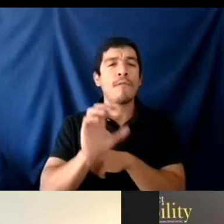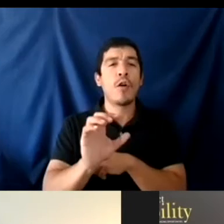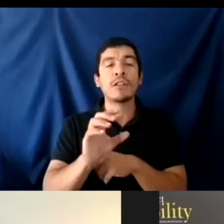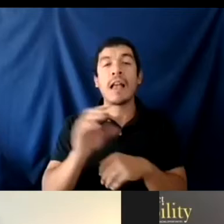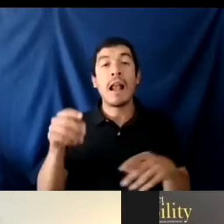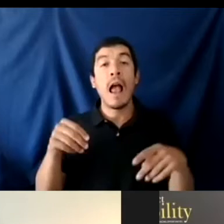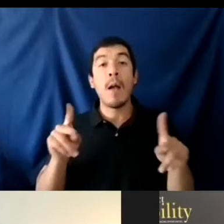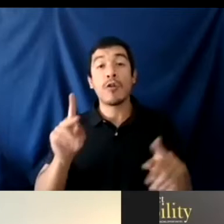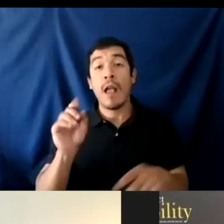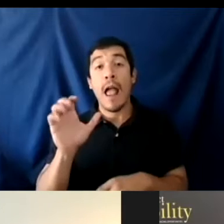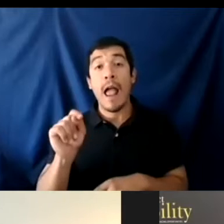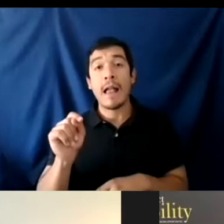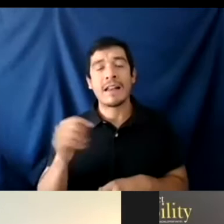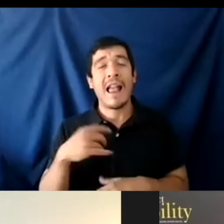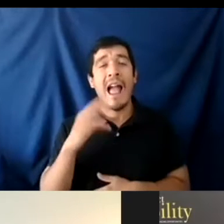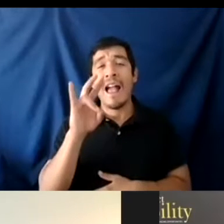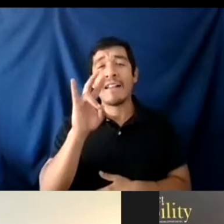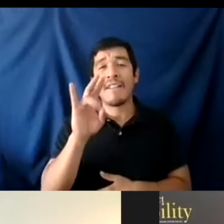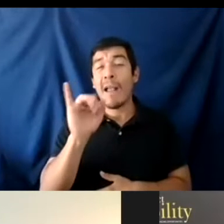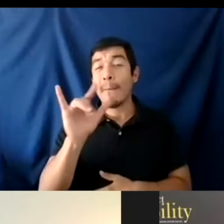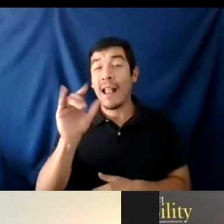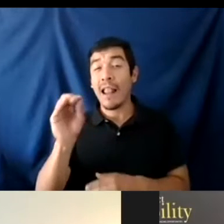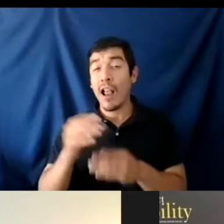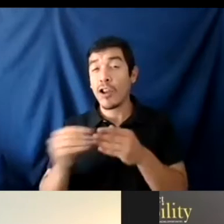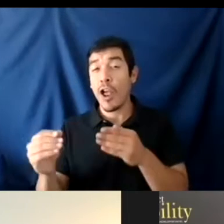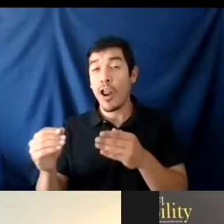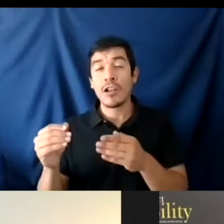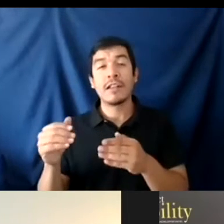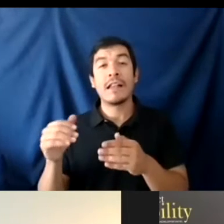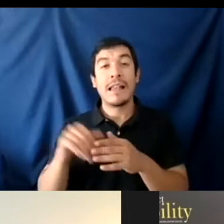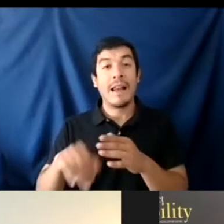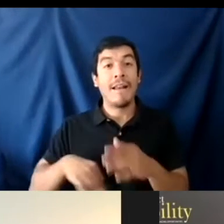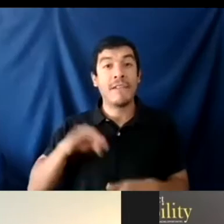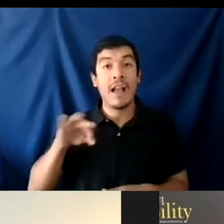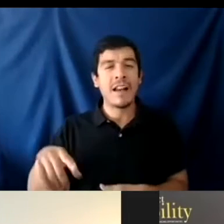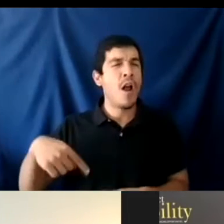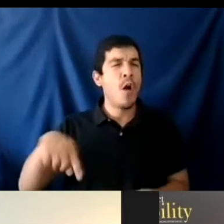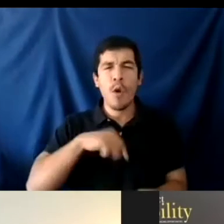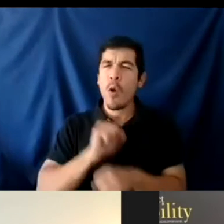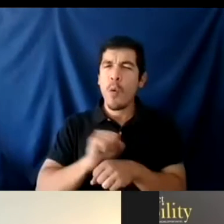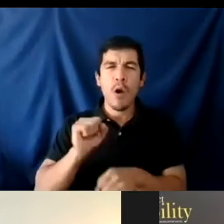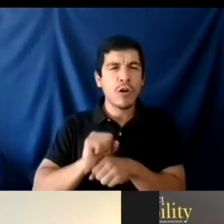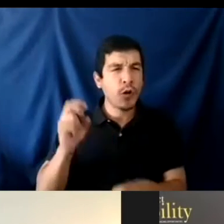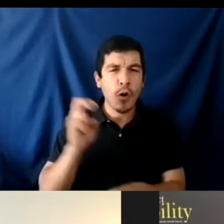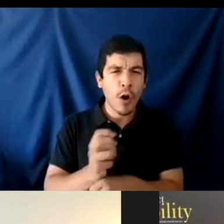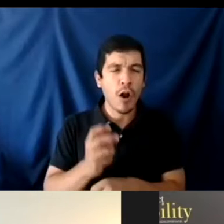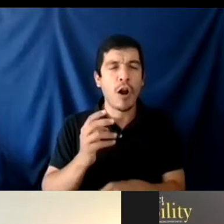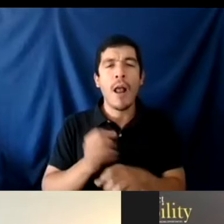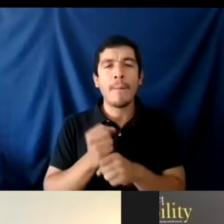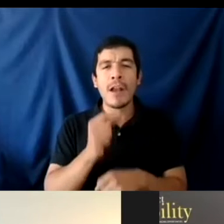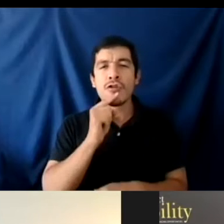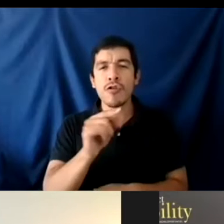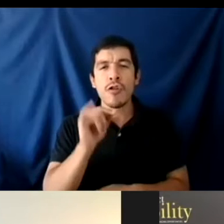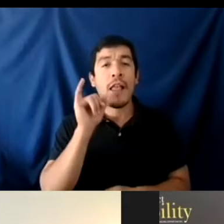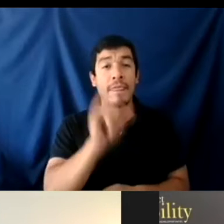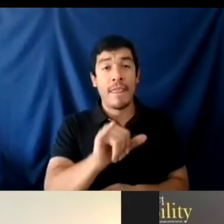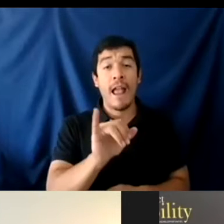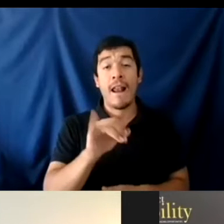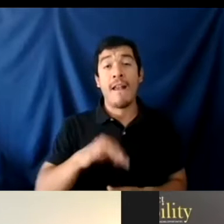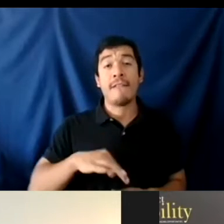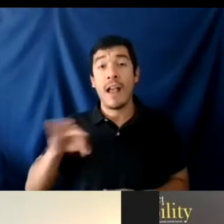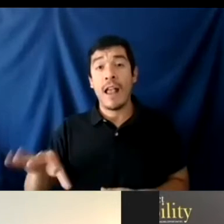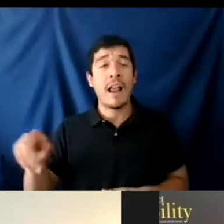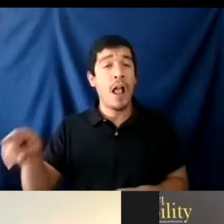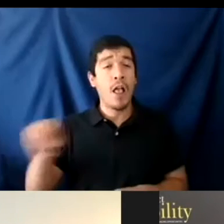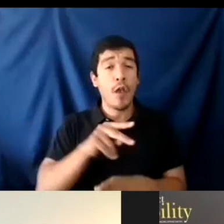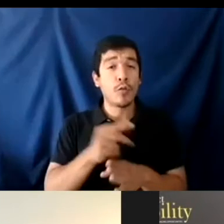a year in funding that goes to workforce programs. We've worked so hard on making sure that funding in those